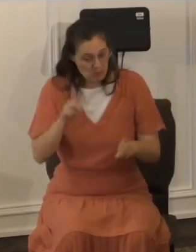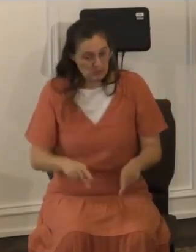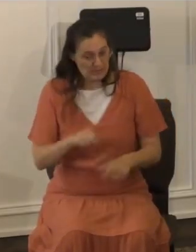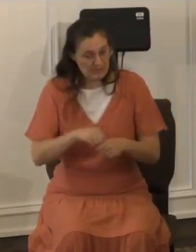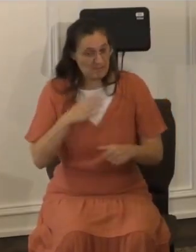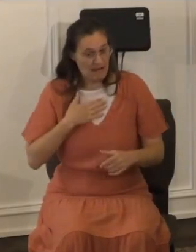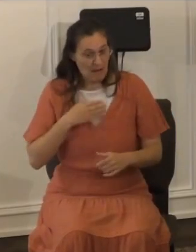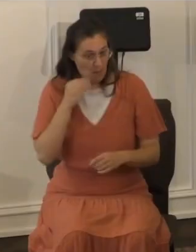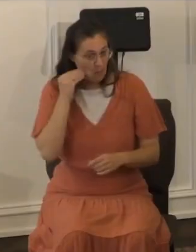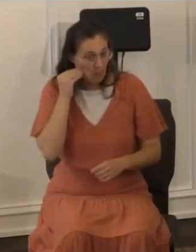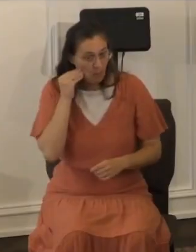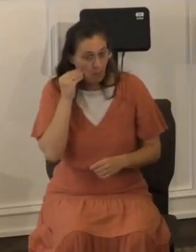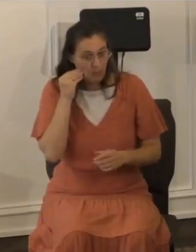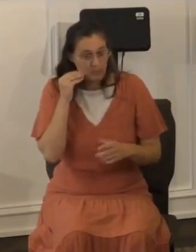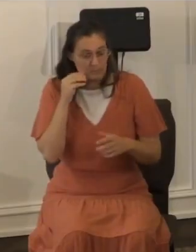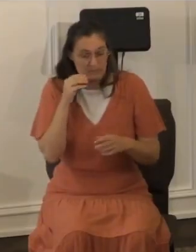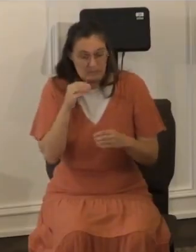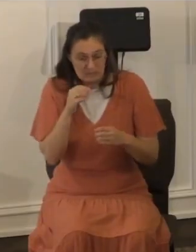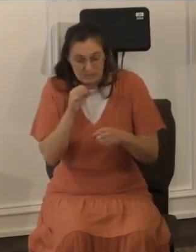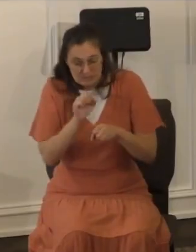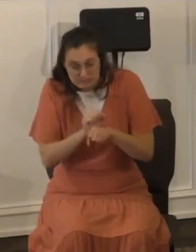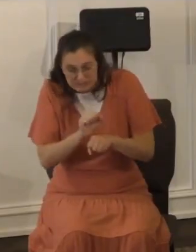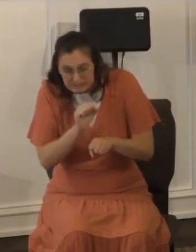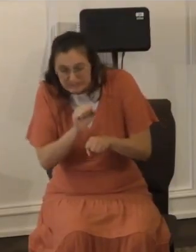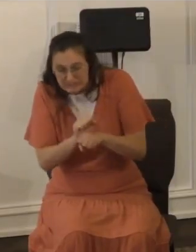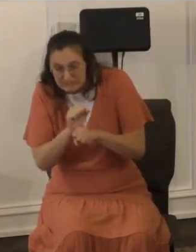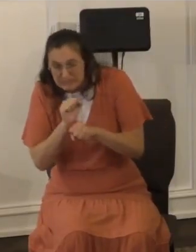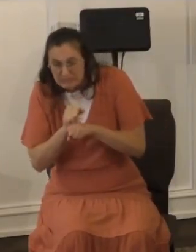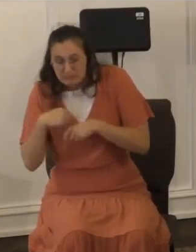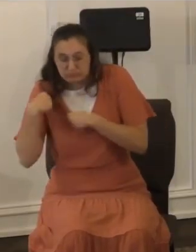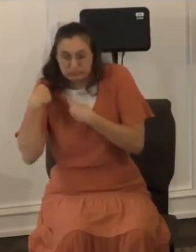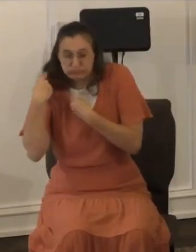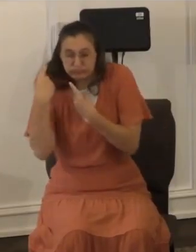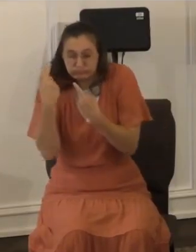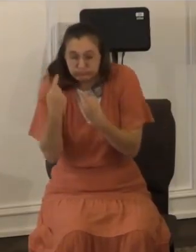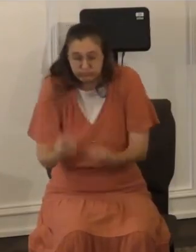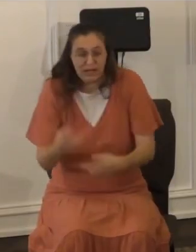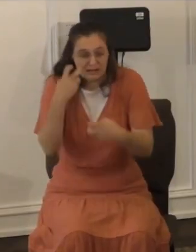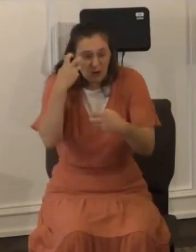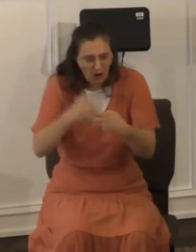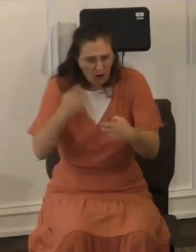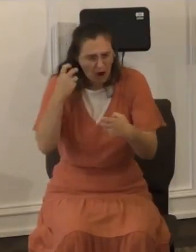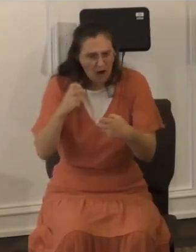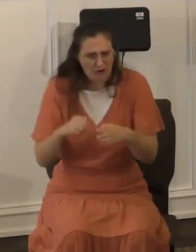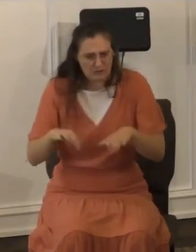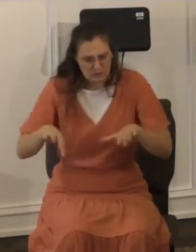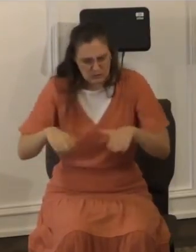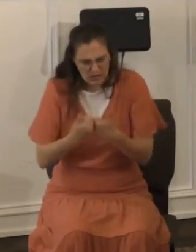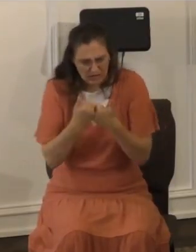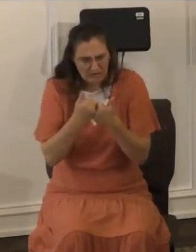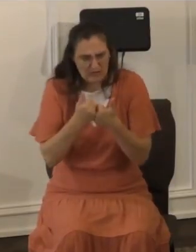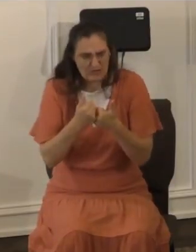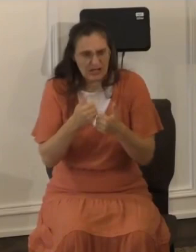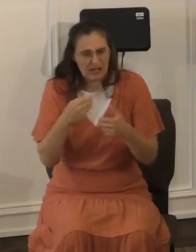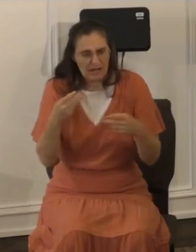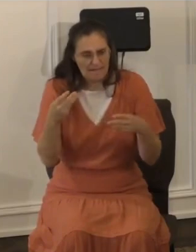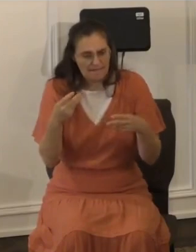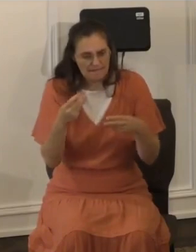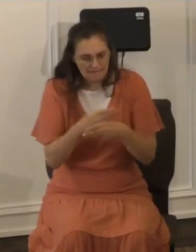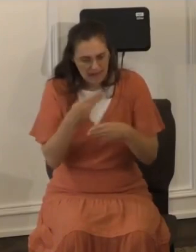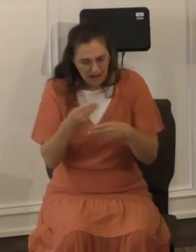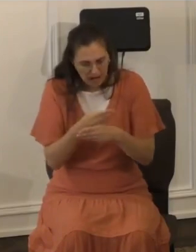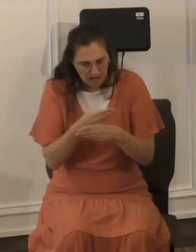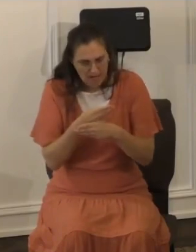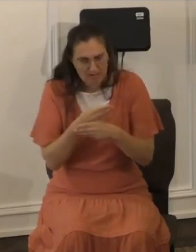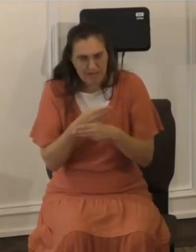and it is hard. It's hard to figure out how to solve this. There's math behind it, and maybe because I'm not